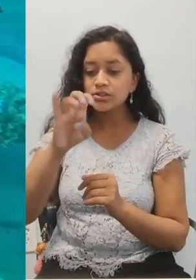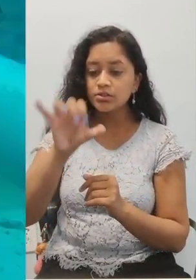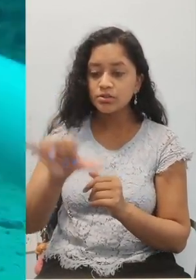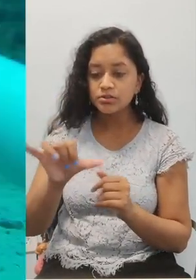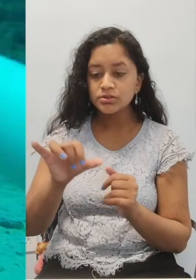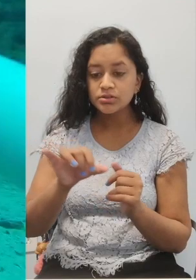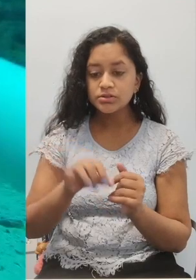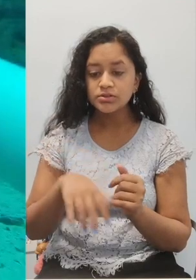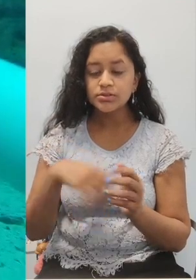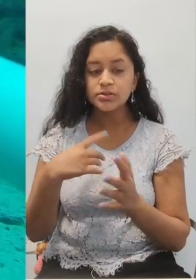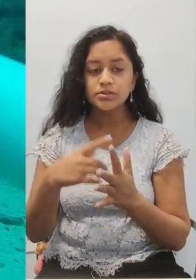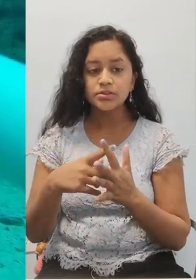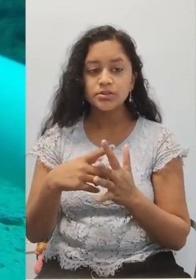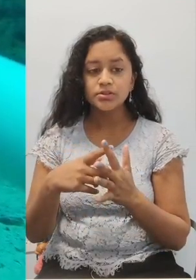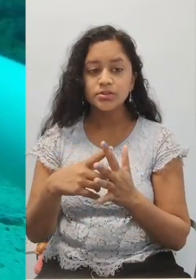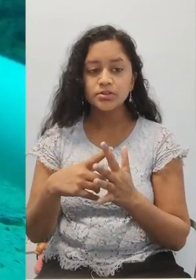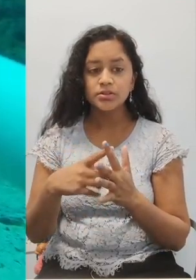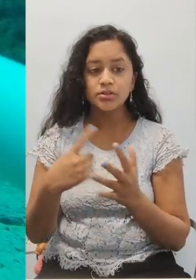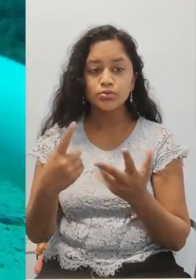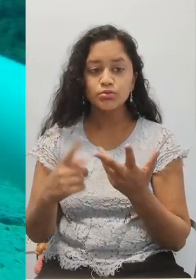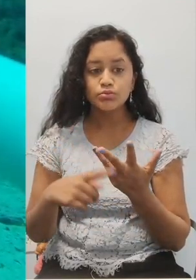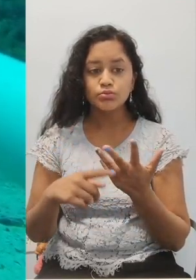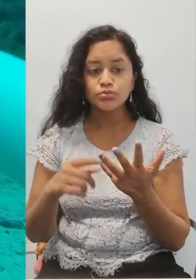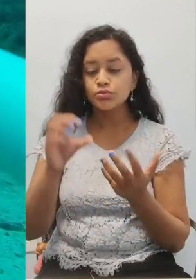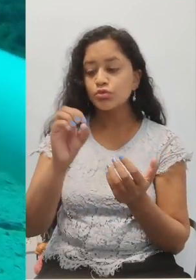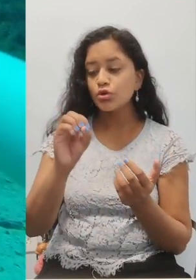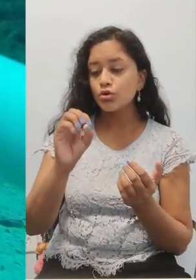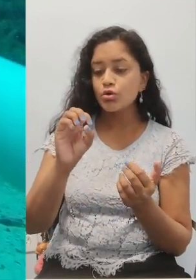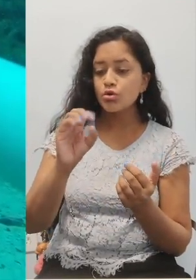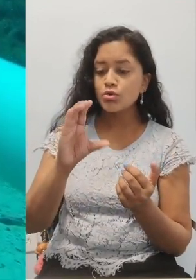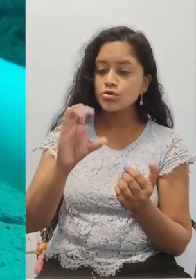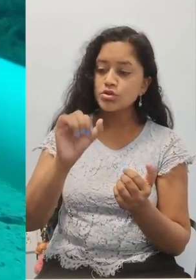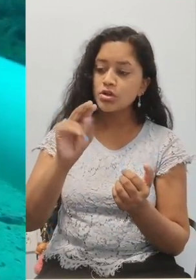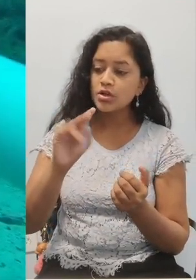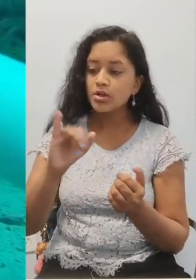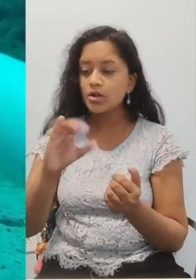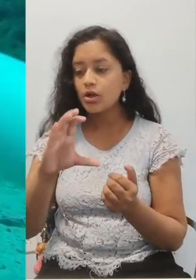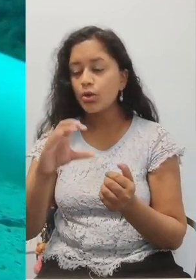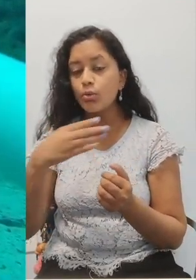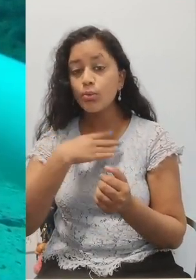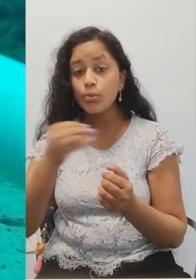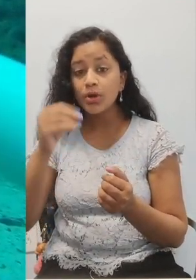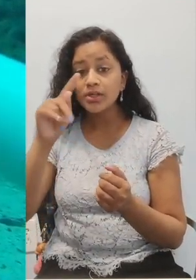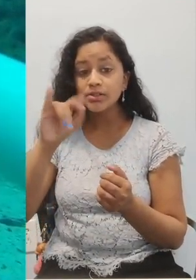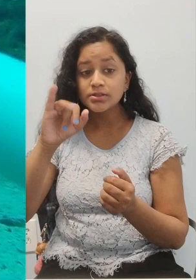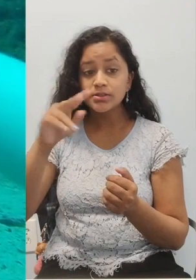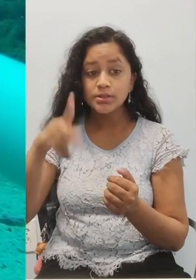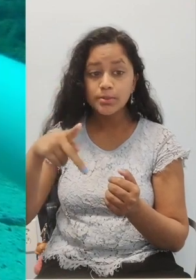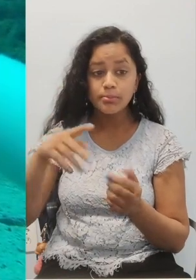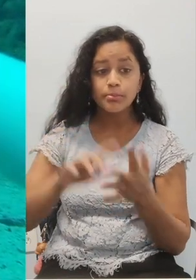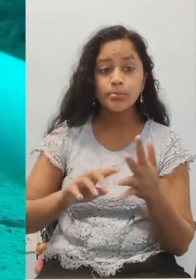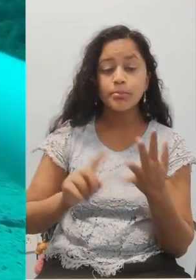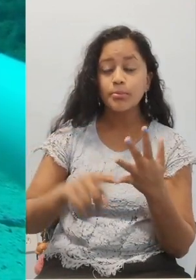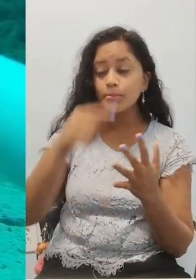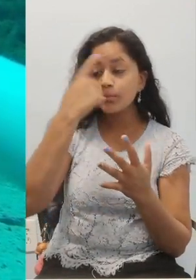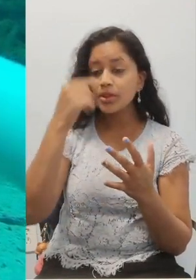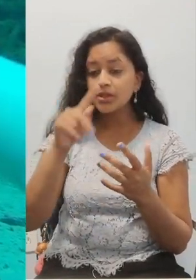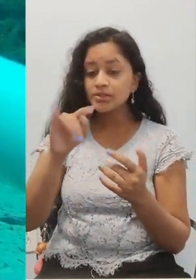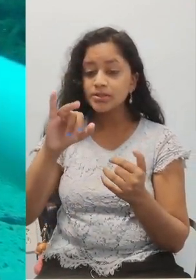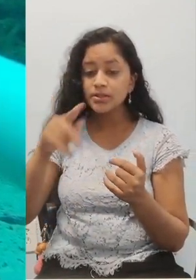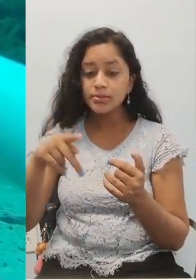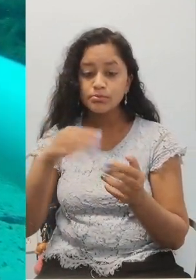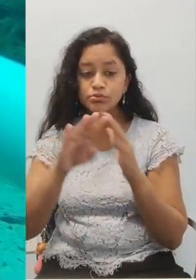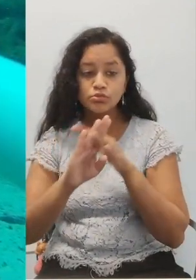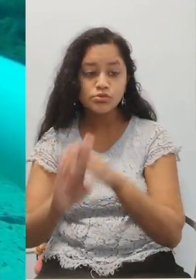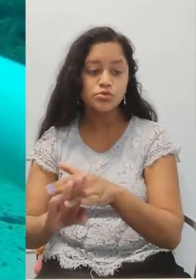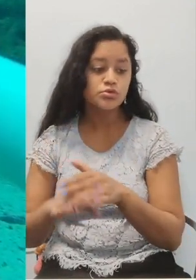to shore, oceanic white tips, lemon sharks, some black tip sharks, and we also then